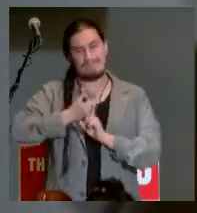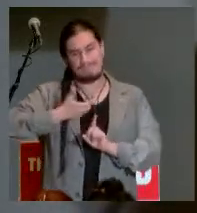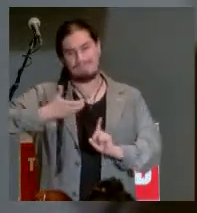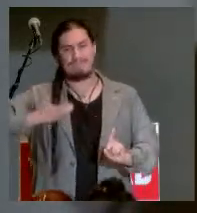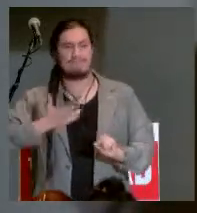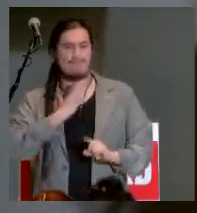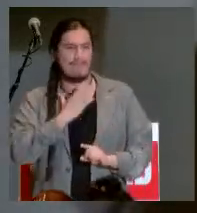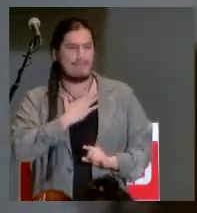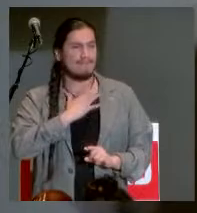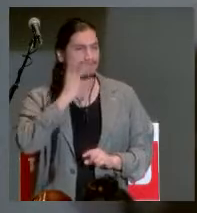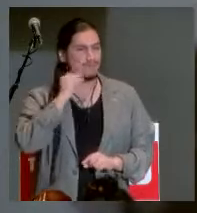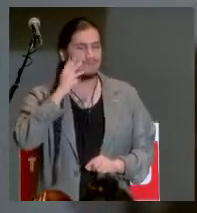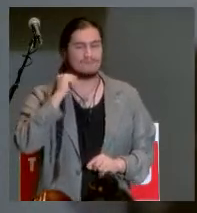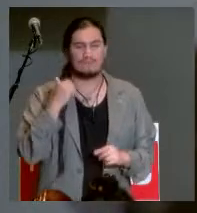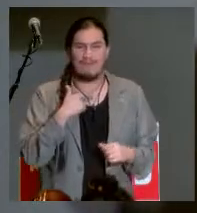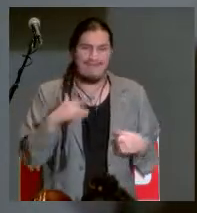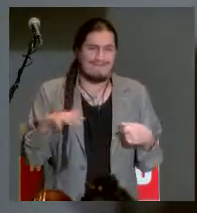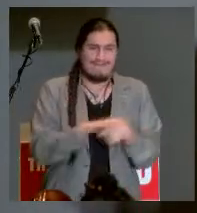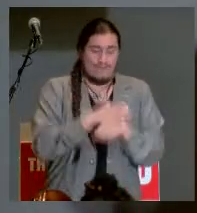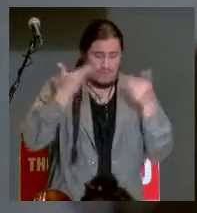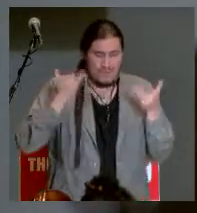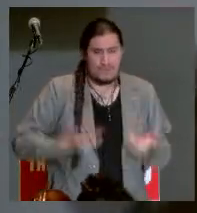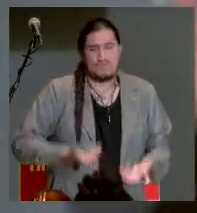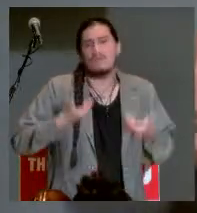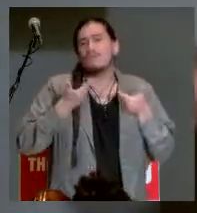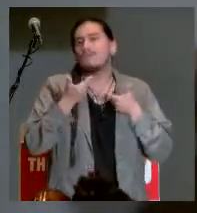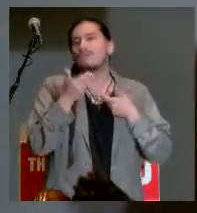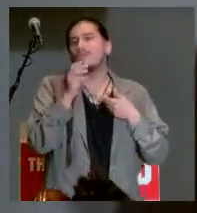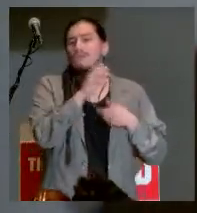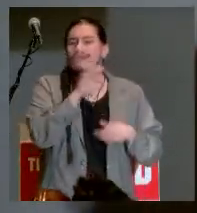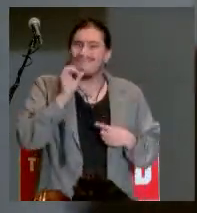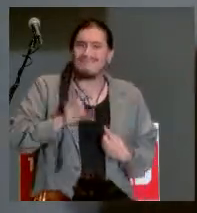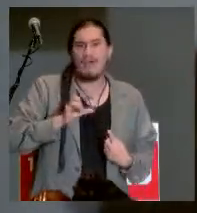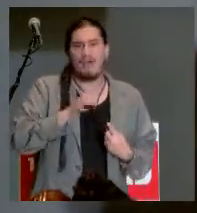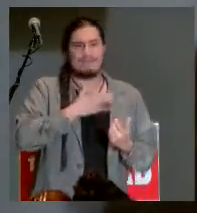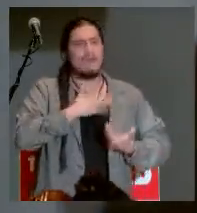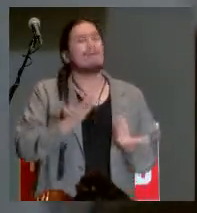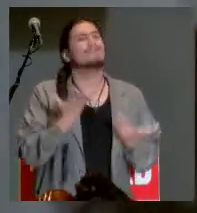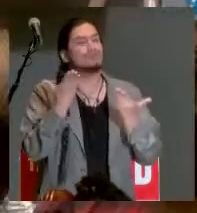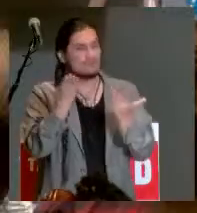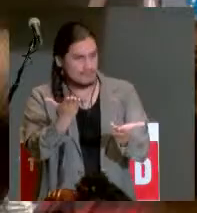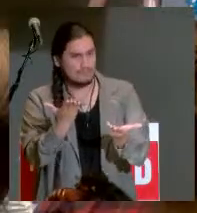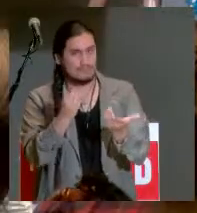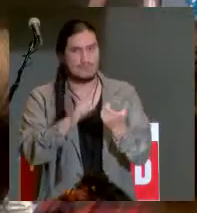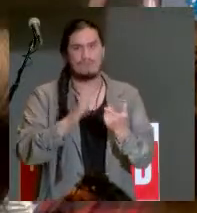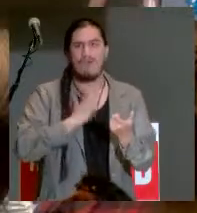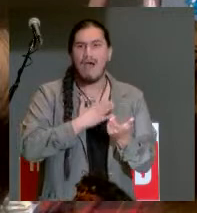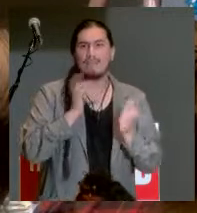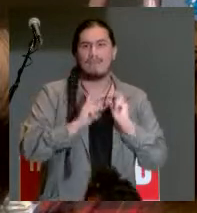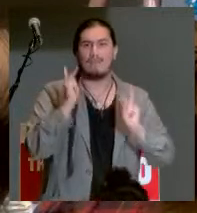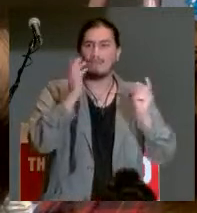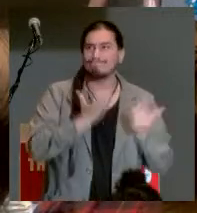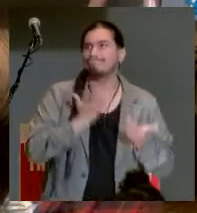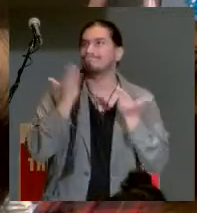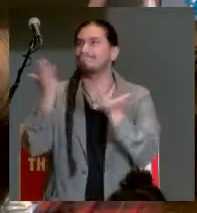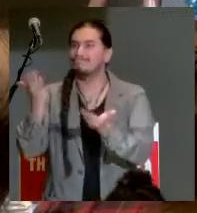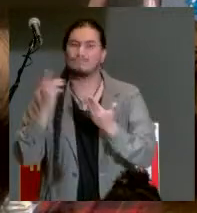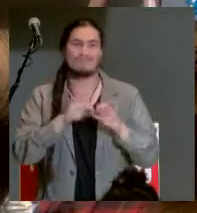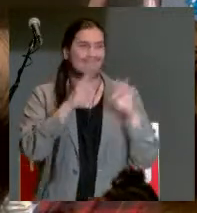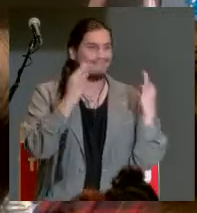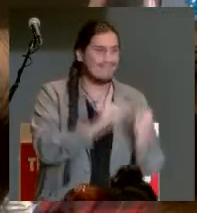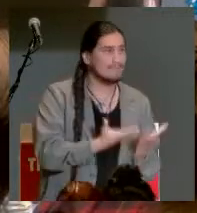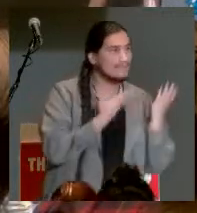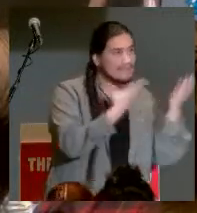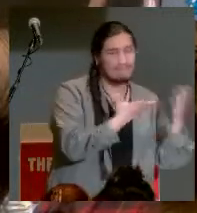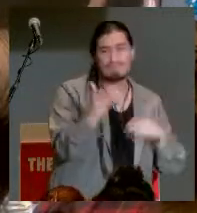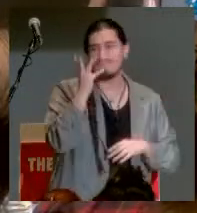just my full totality, and this is, you know, my offering to my people, to my family, to